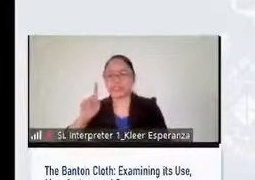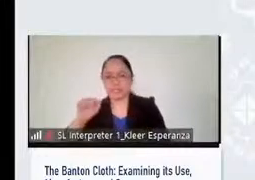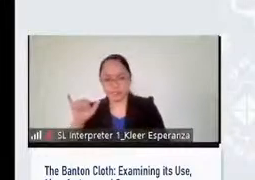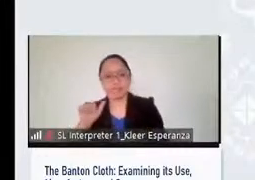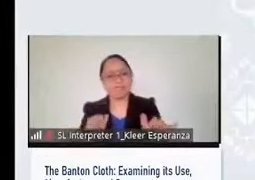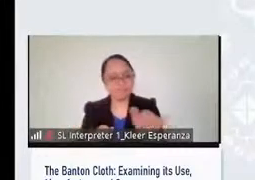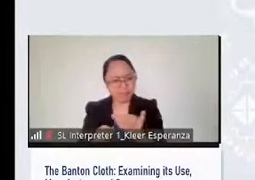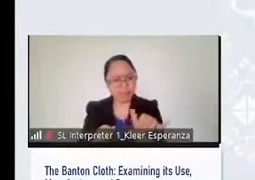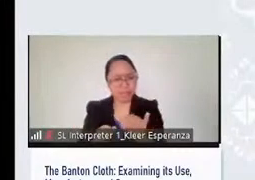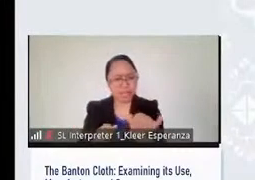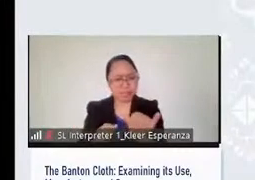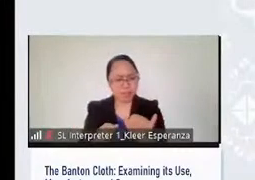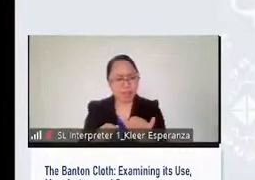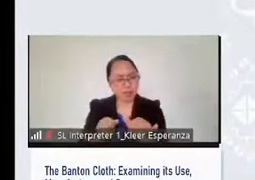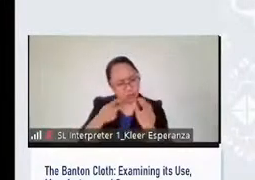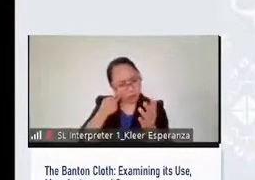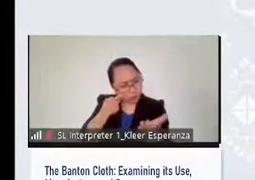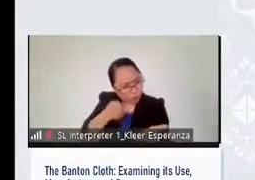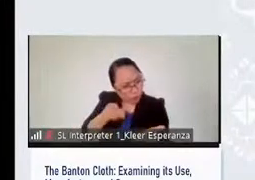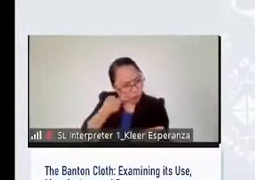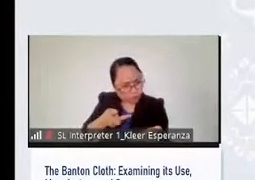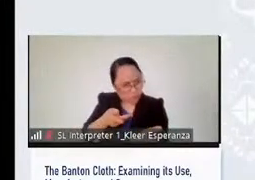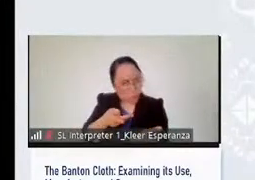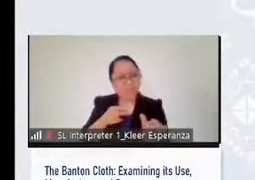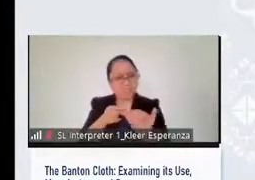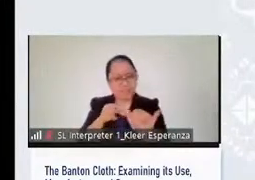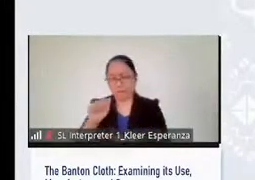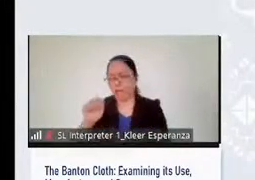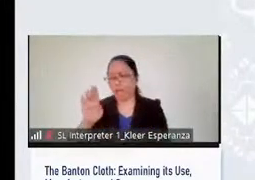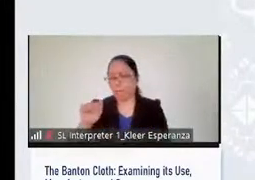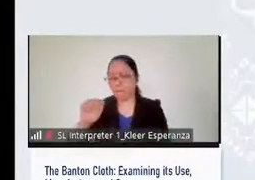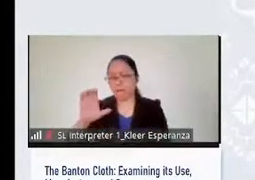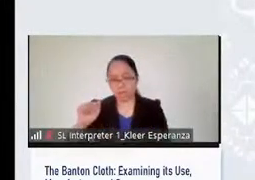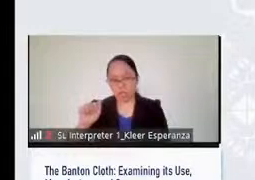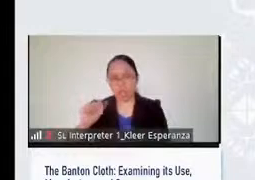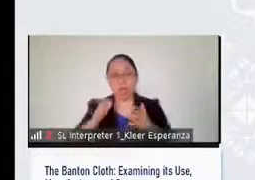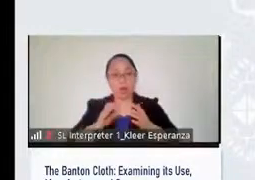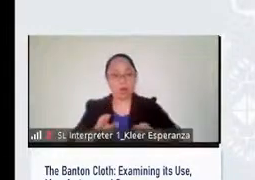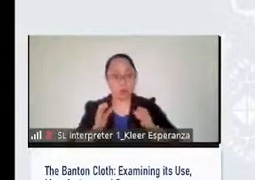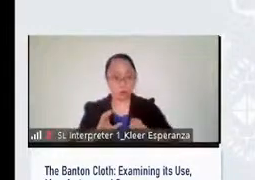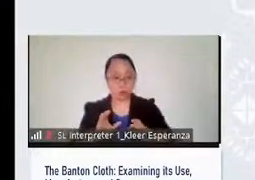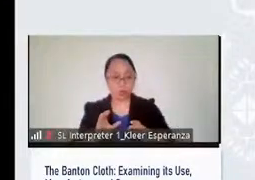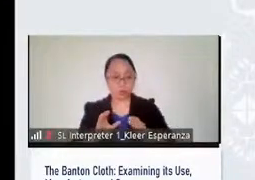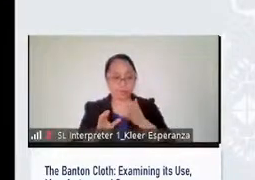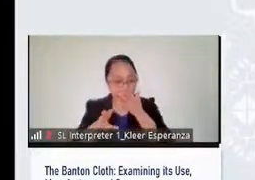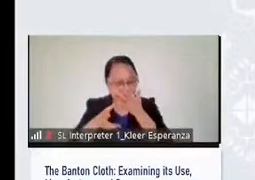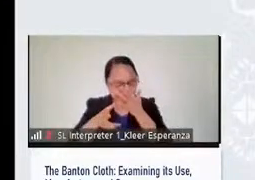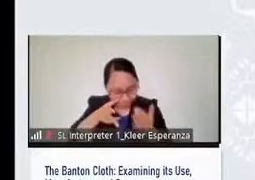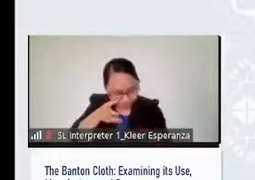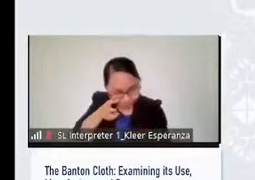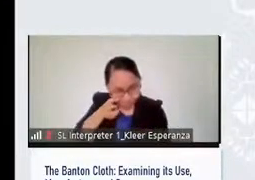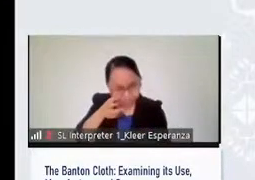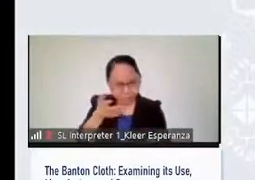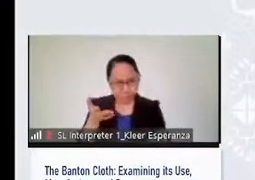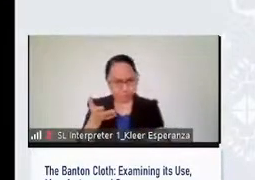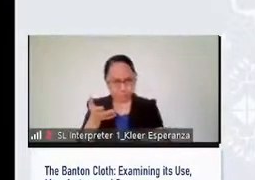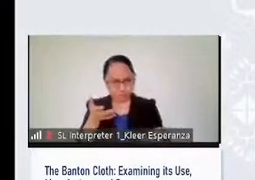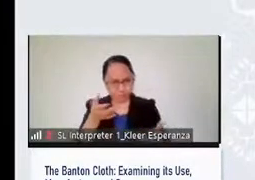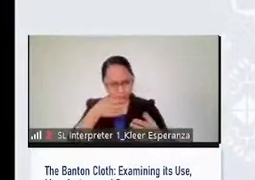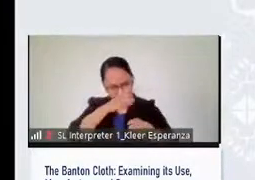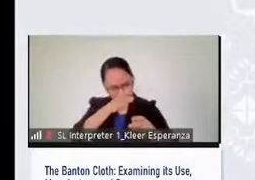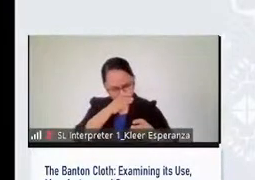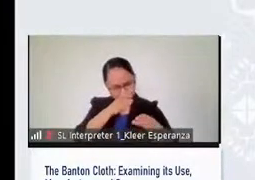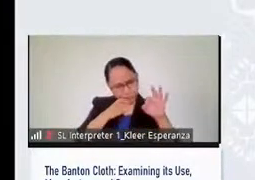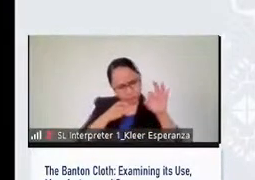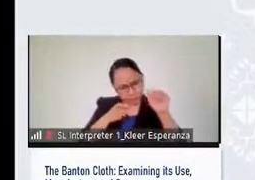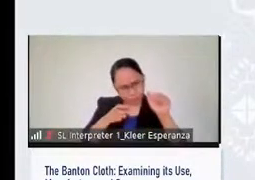Mindanao and cotton cloths from the Northern Luzon employed warp ikat. It is also clear from the captured images that fragments A and